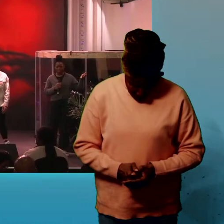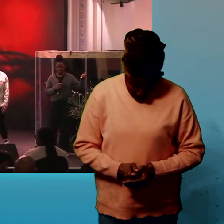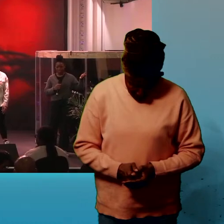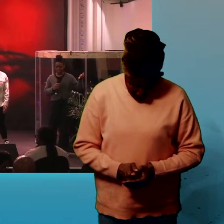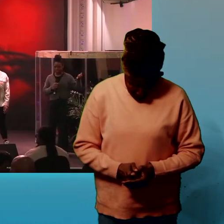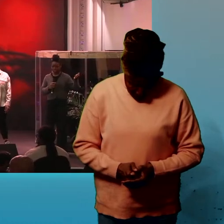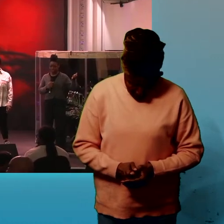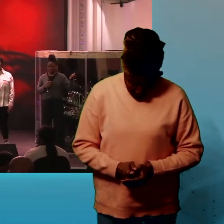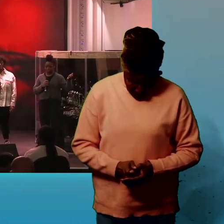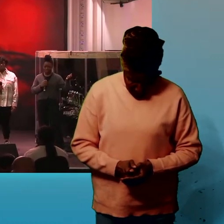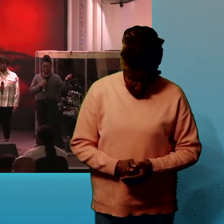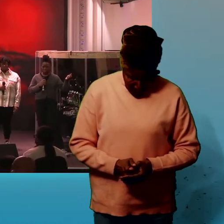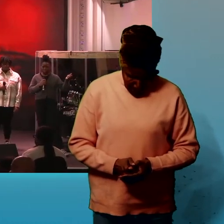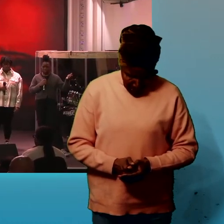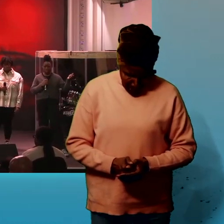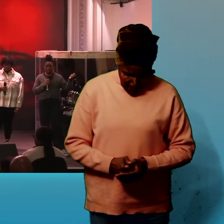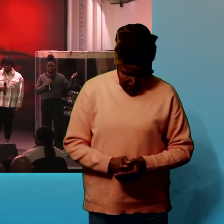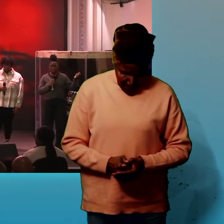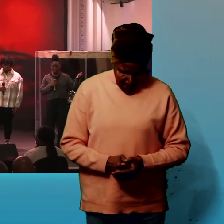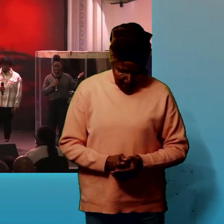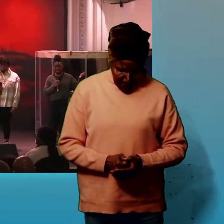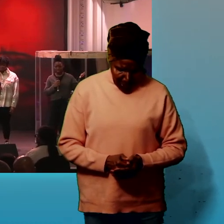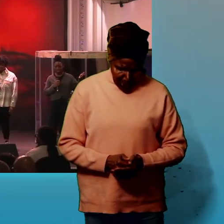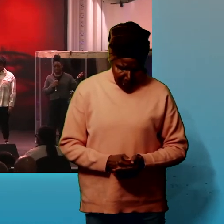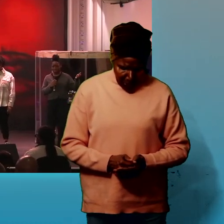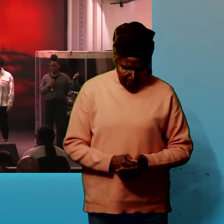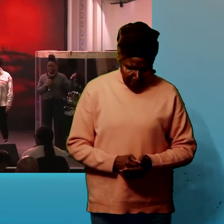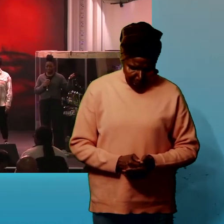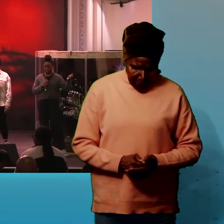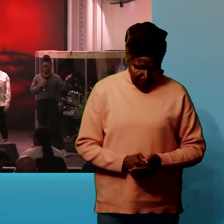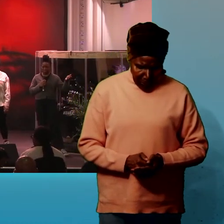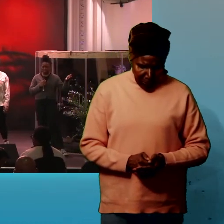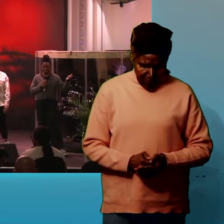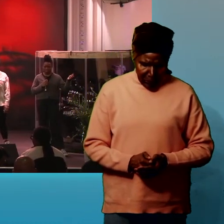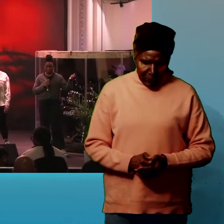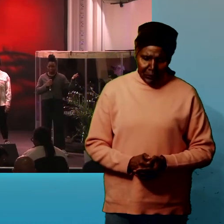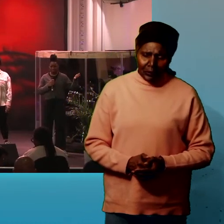praise. You are the